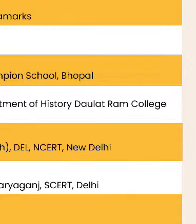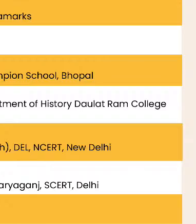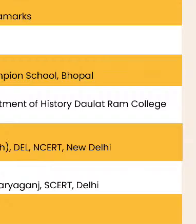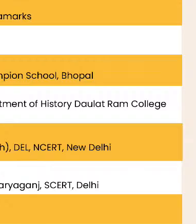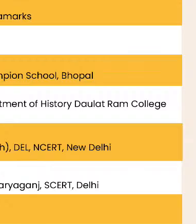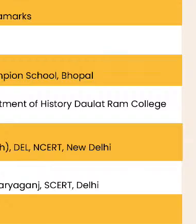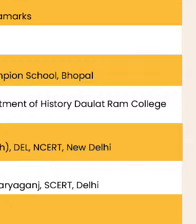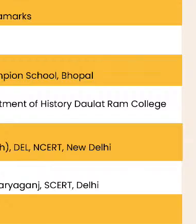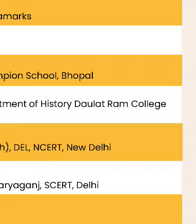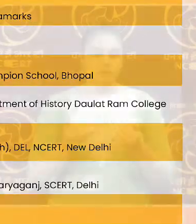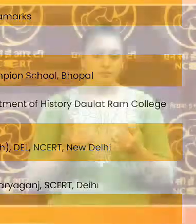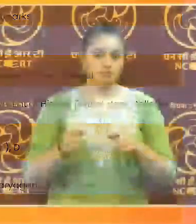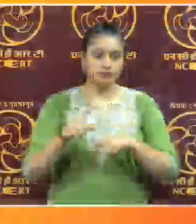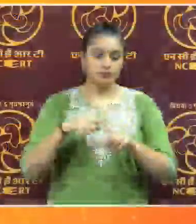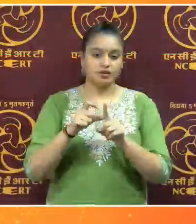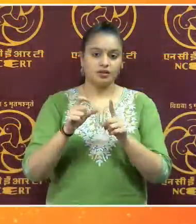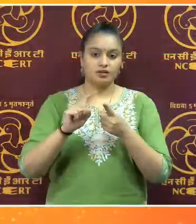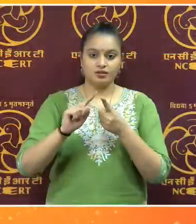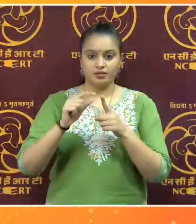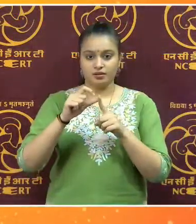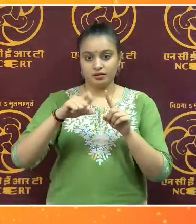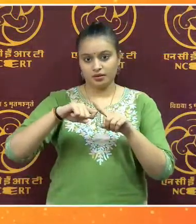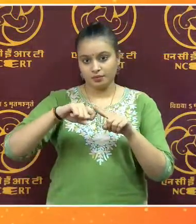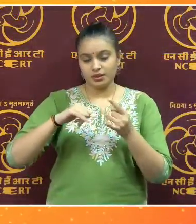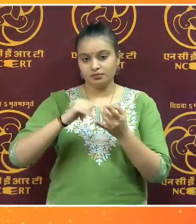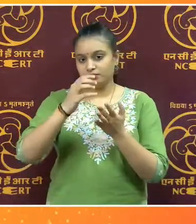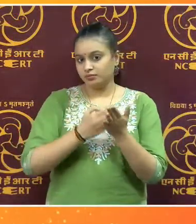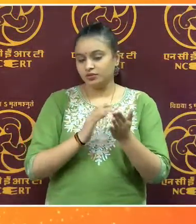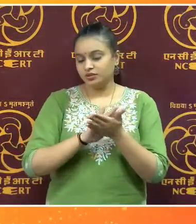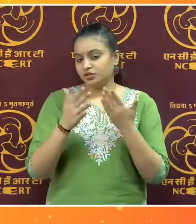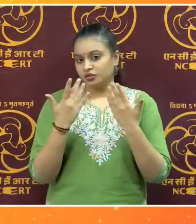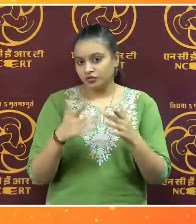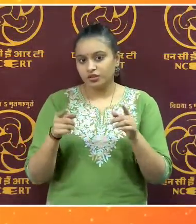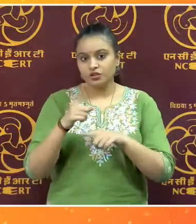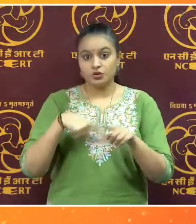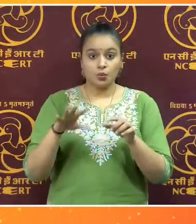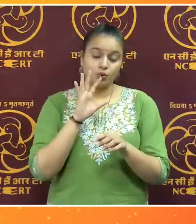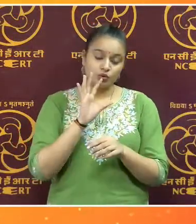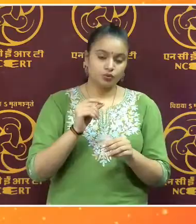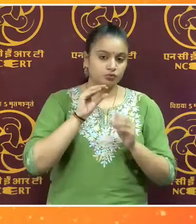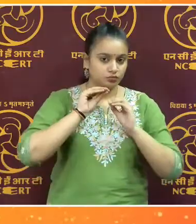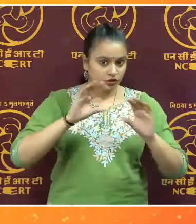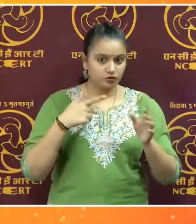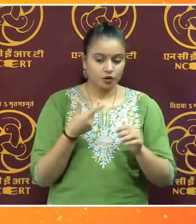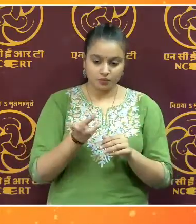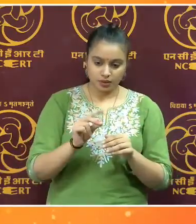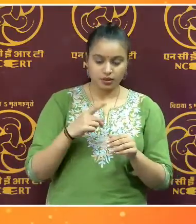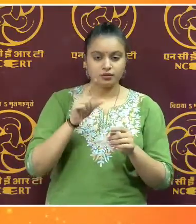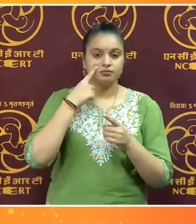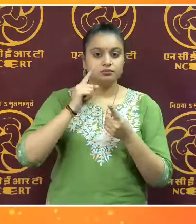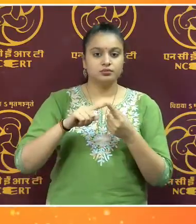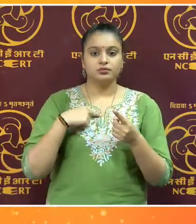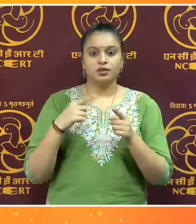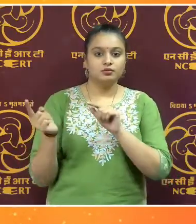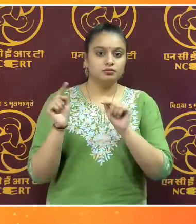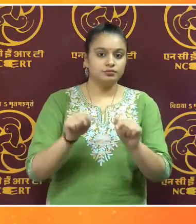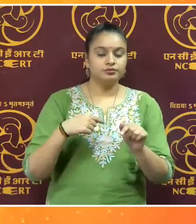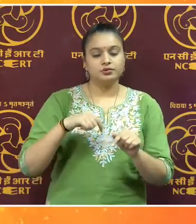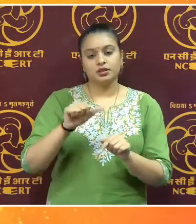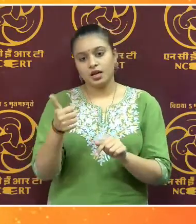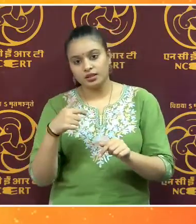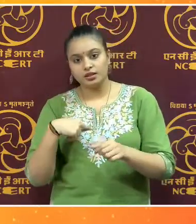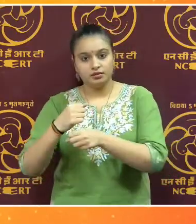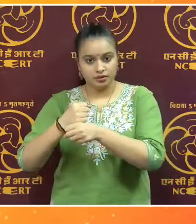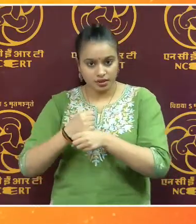screen. So this is me, Deepak Mishra, now wrapping up this session with the commitment that we will come back once again with another